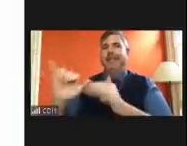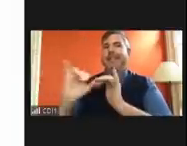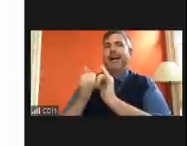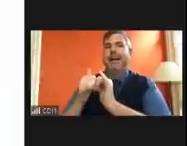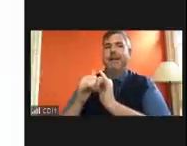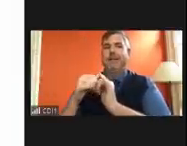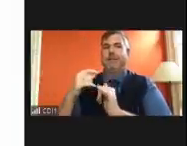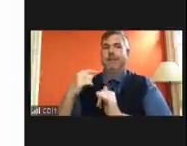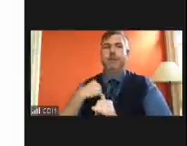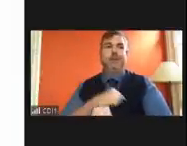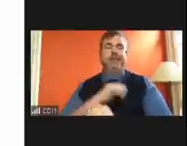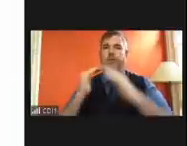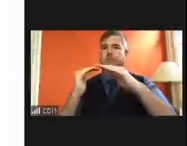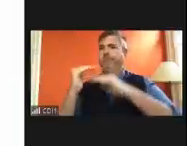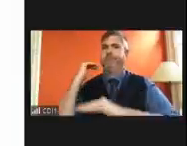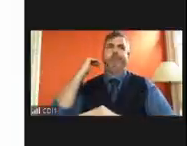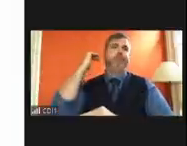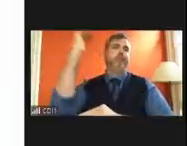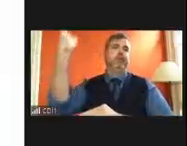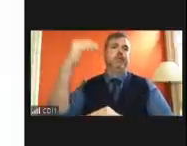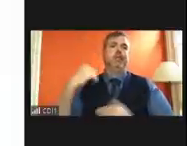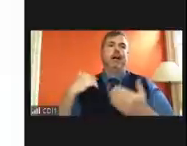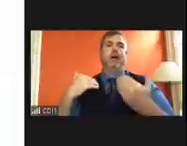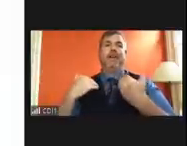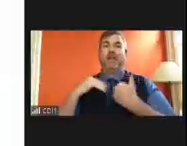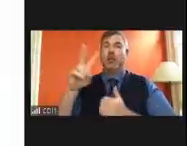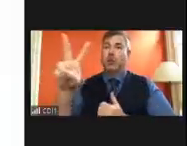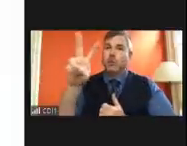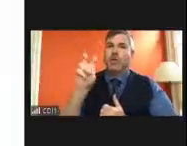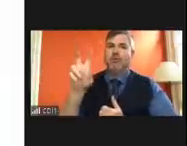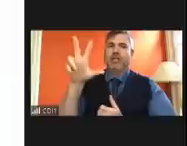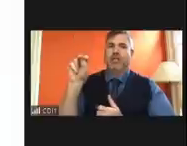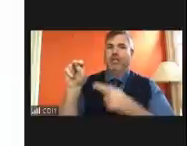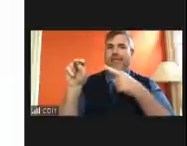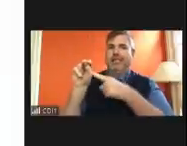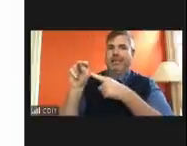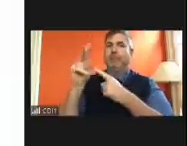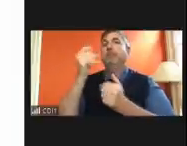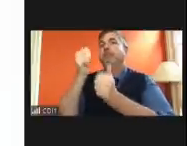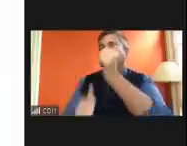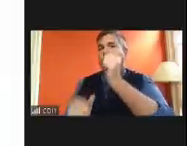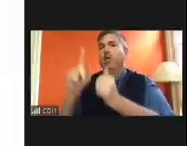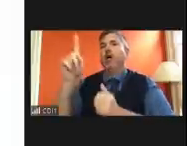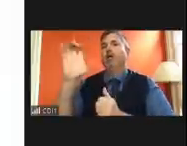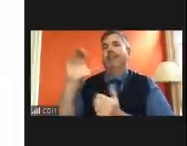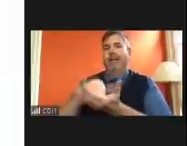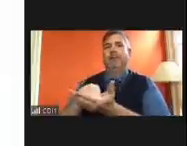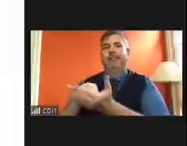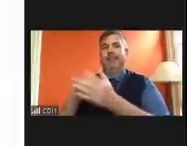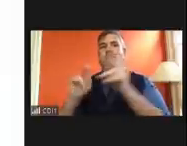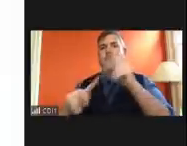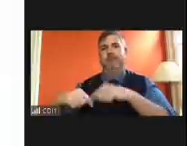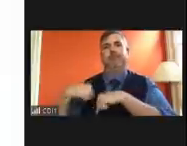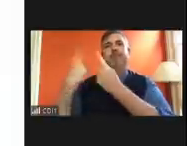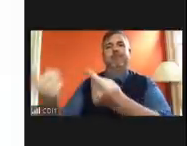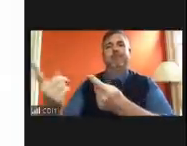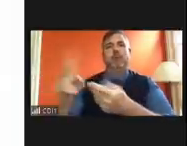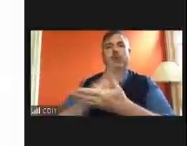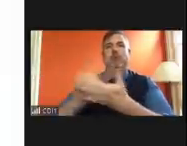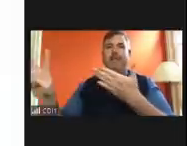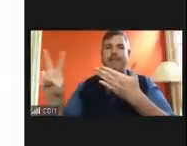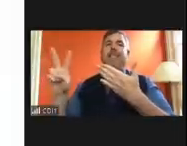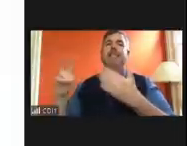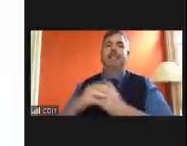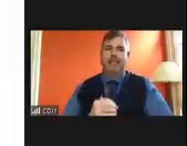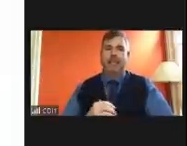about 230 per 100,000 in the past 2 weeks. So that's where that's going to be what we're